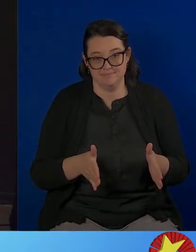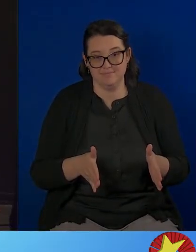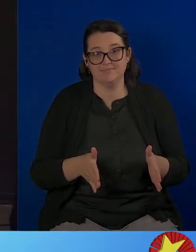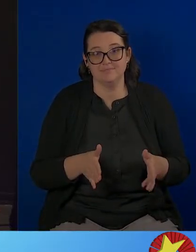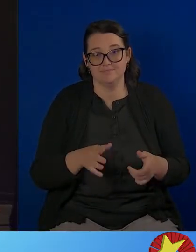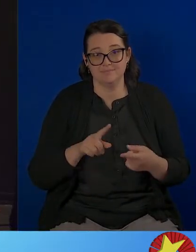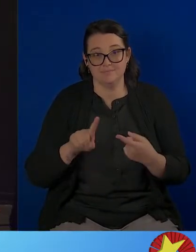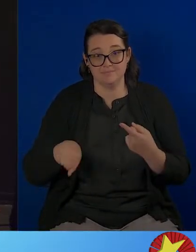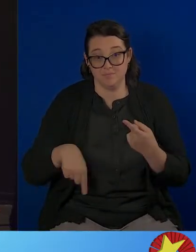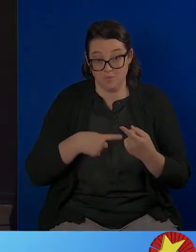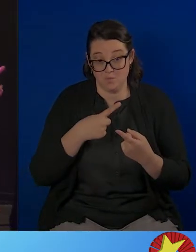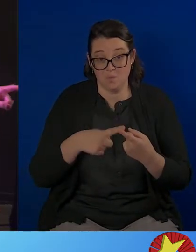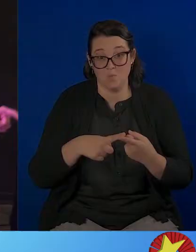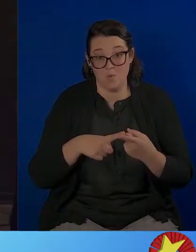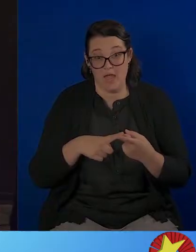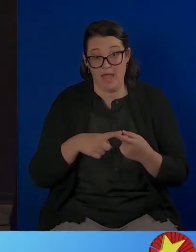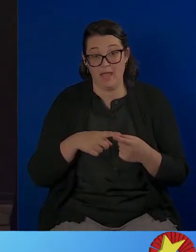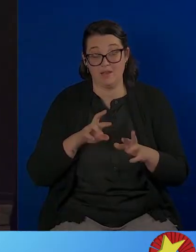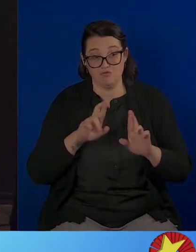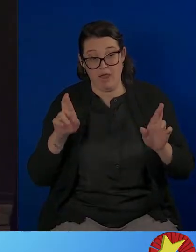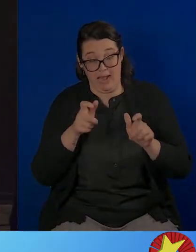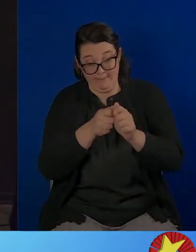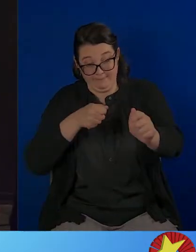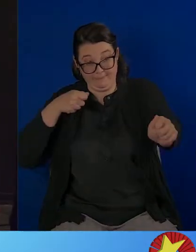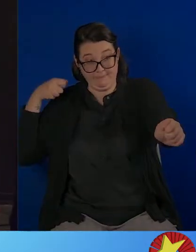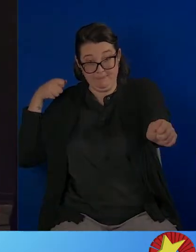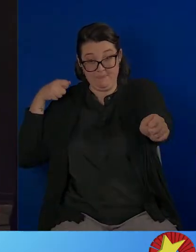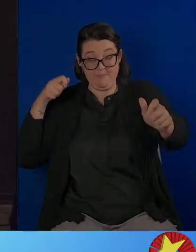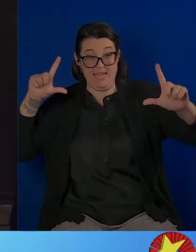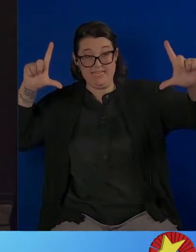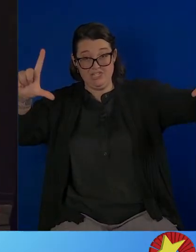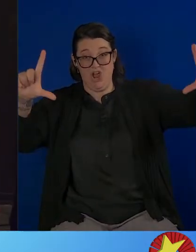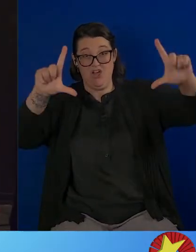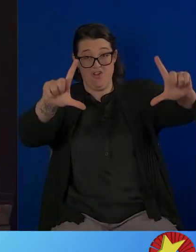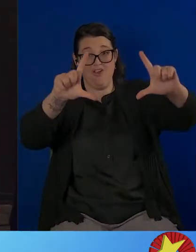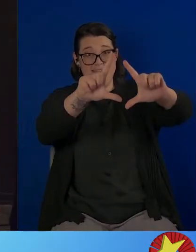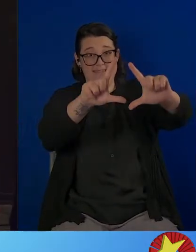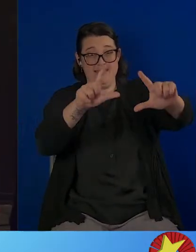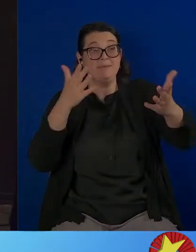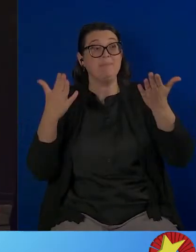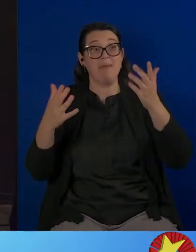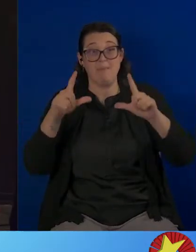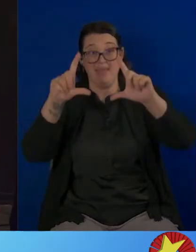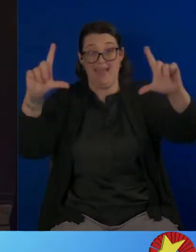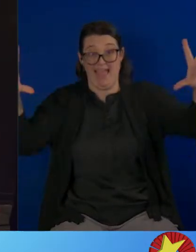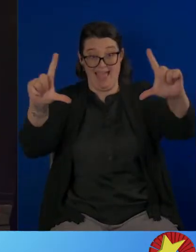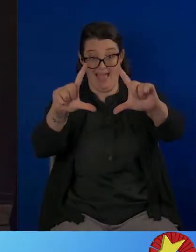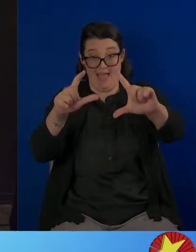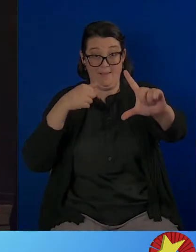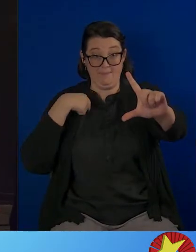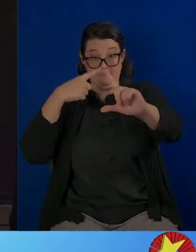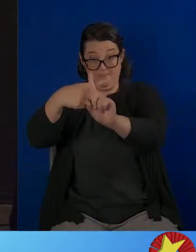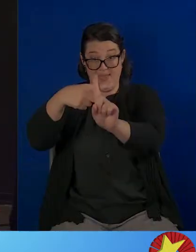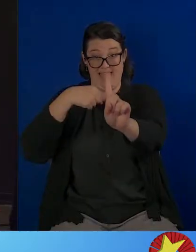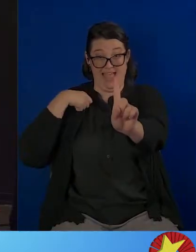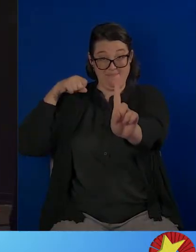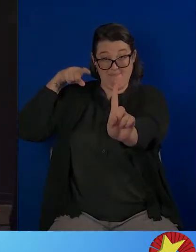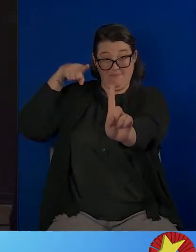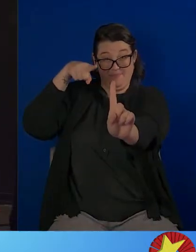when releasing his bow and arrow to the target, may miss the bullseye.